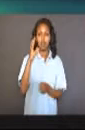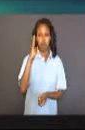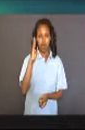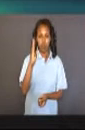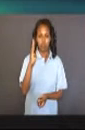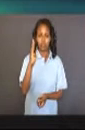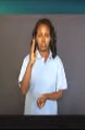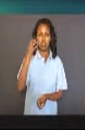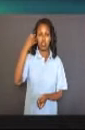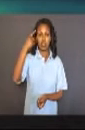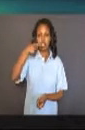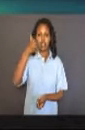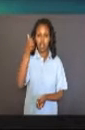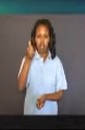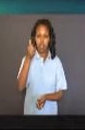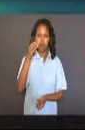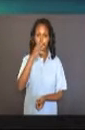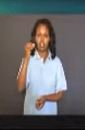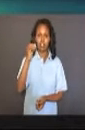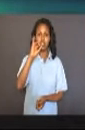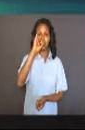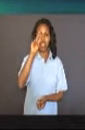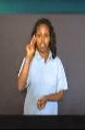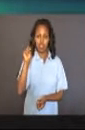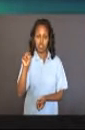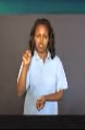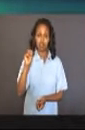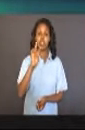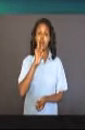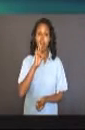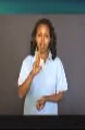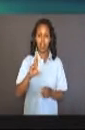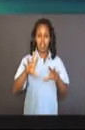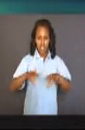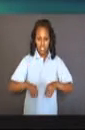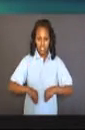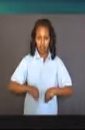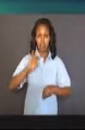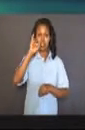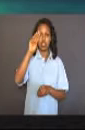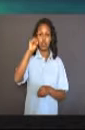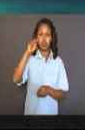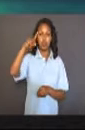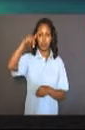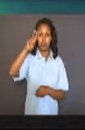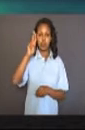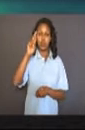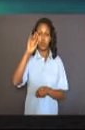Boron, gallium, and indium are acceptor impurities.